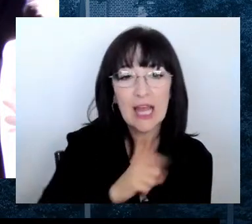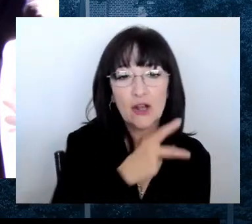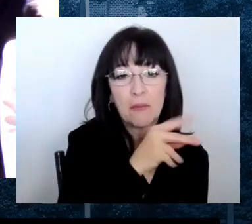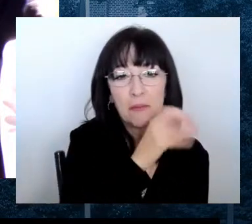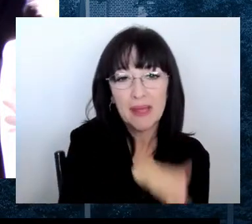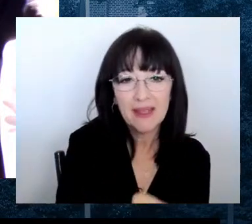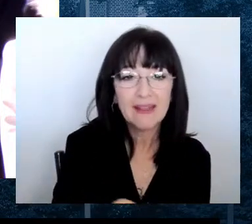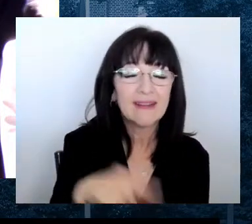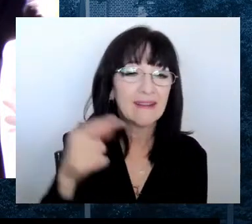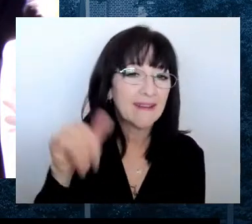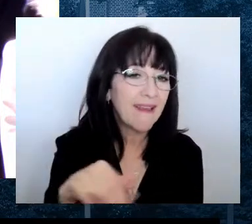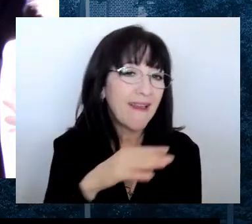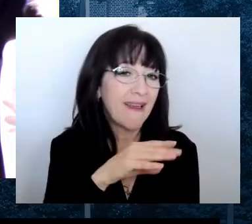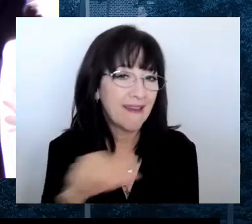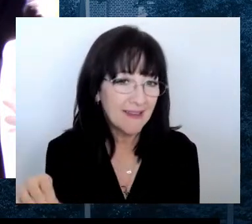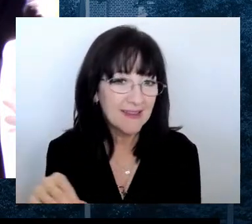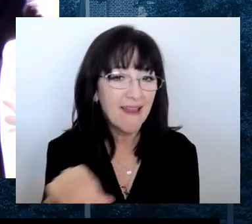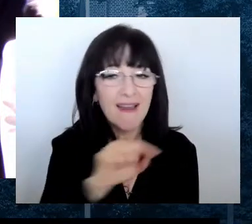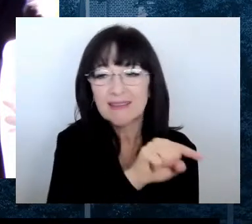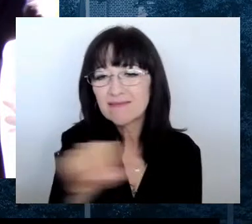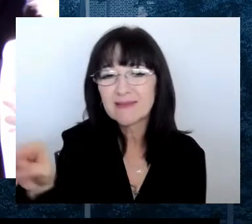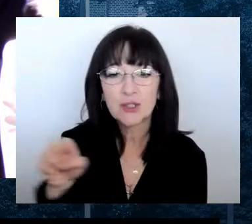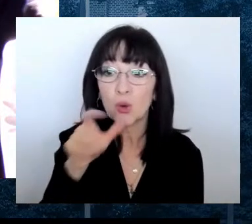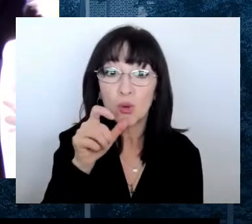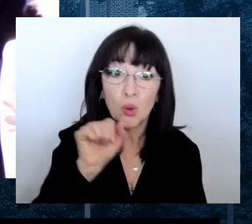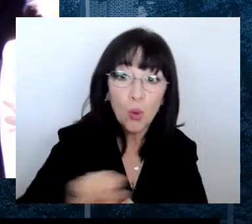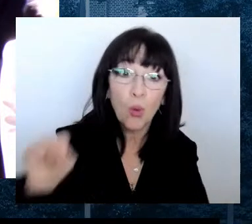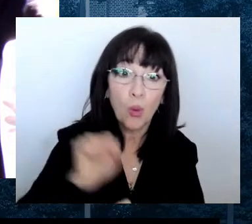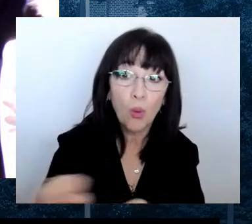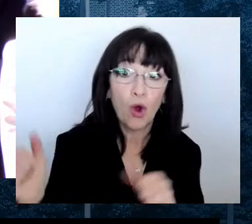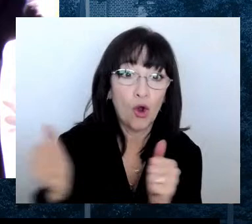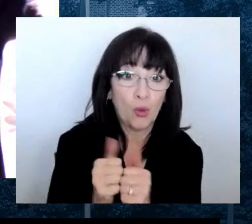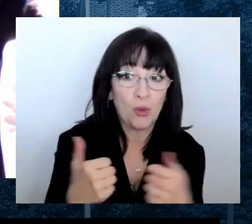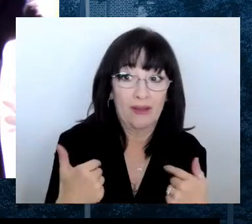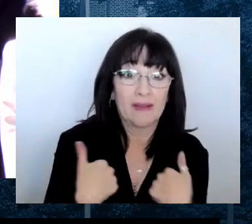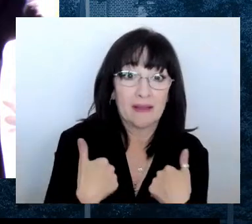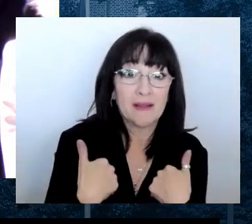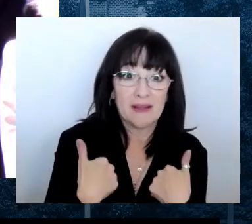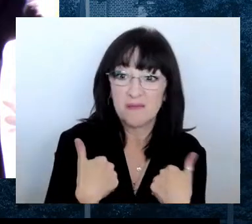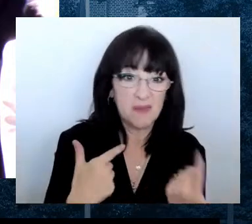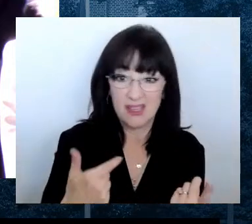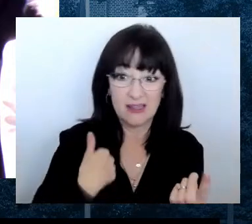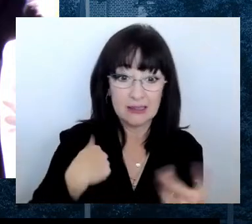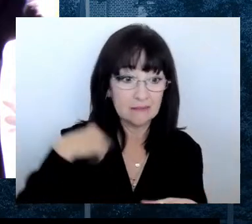Senator Mansavinos, who are working with me on this bill literally days after we were elected.